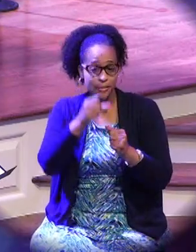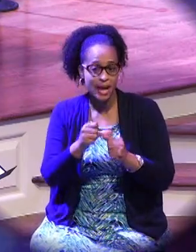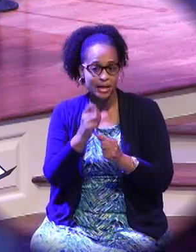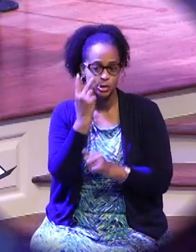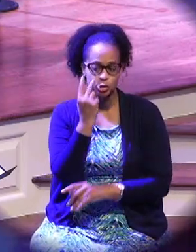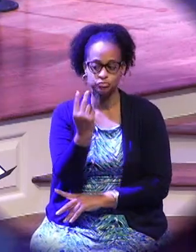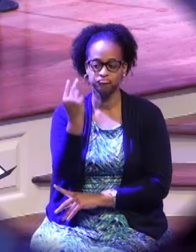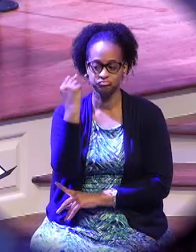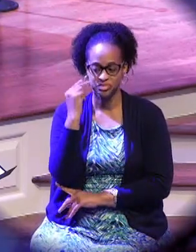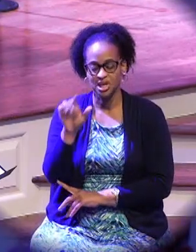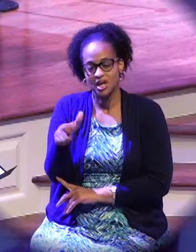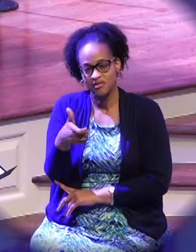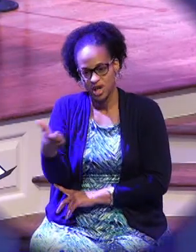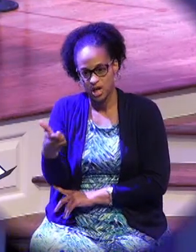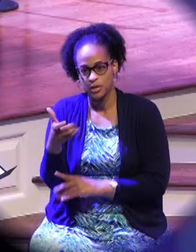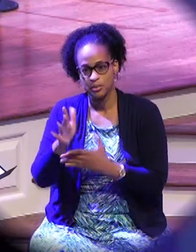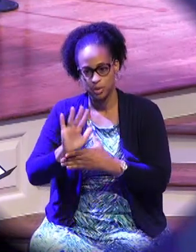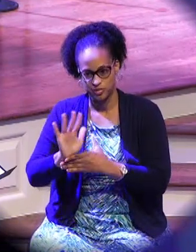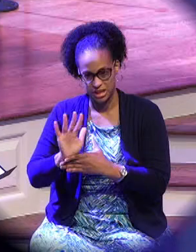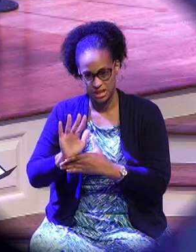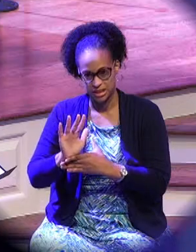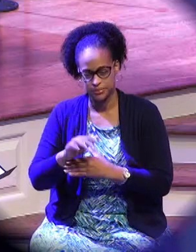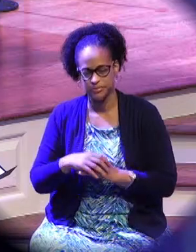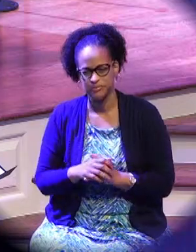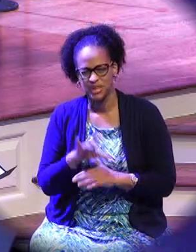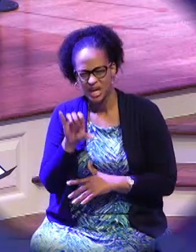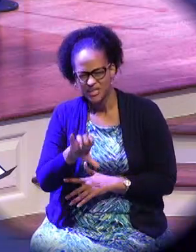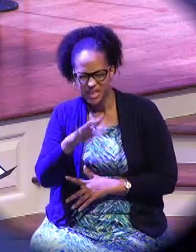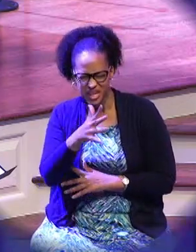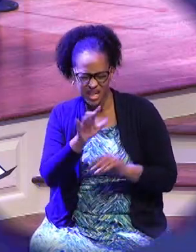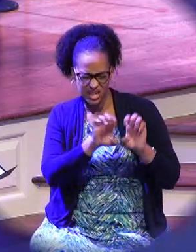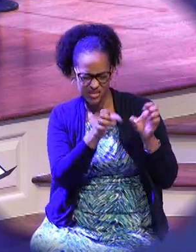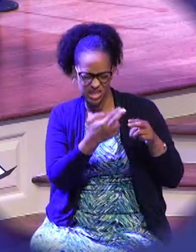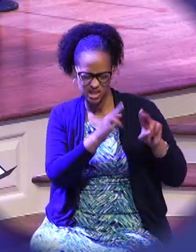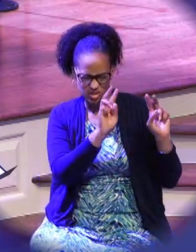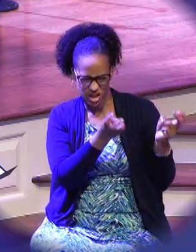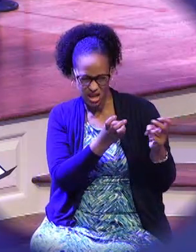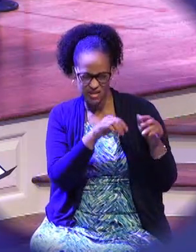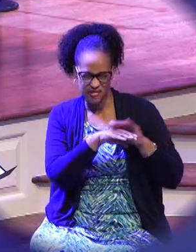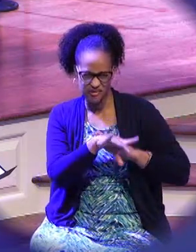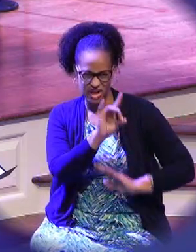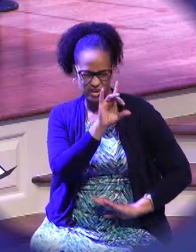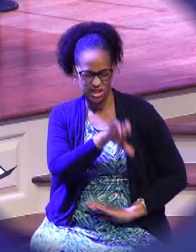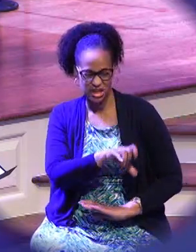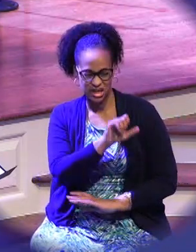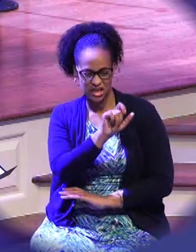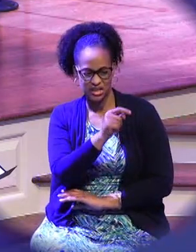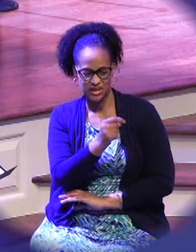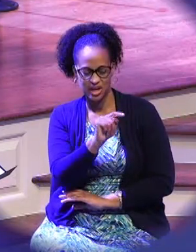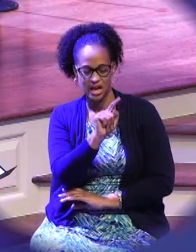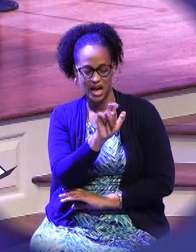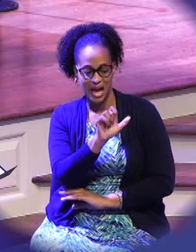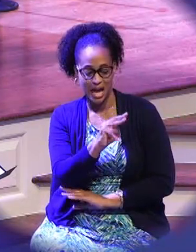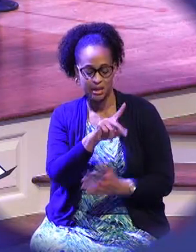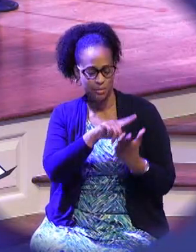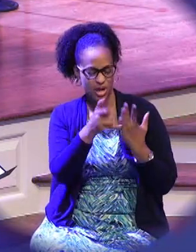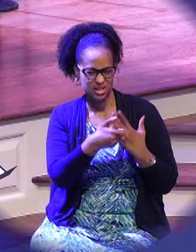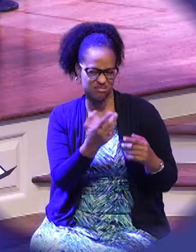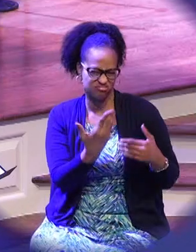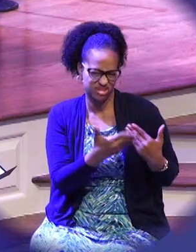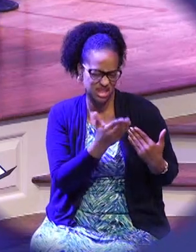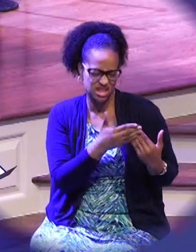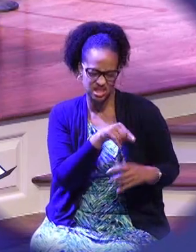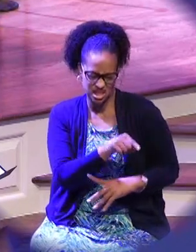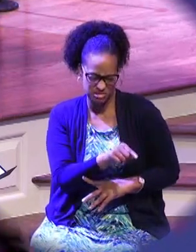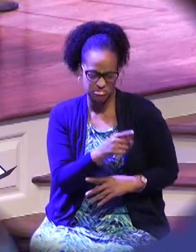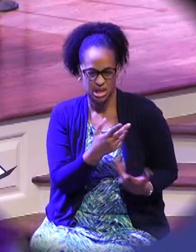of other movies. Now, the kind of Easter egg found in the Adam Project are the easiest kind of Easter eggs. Those are the Easter